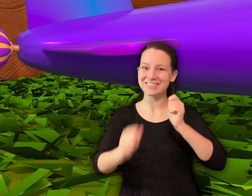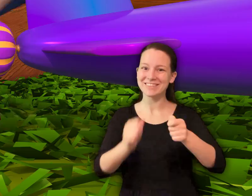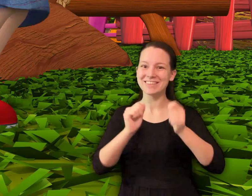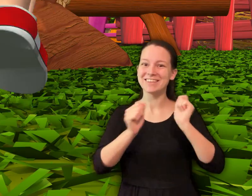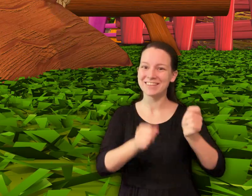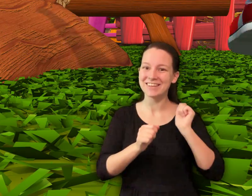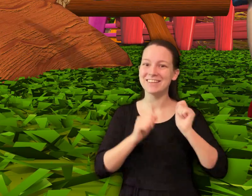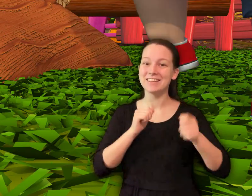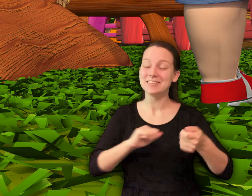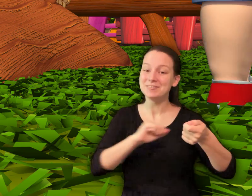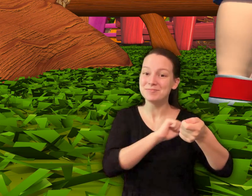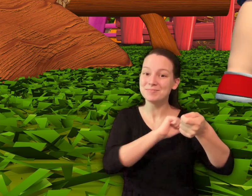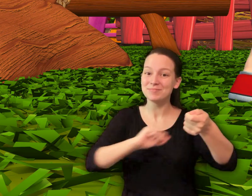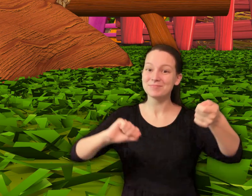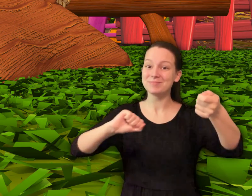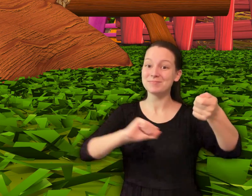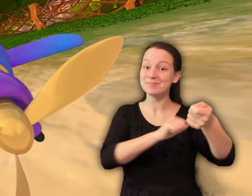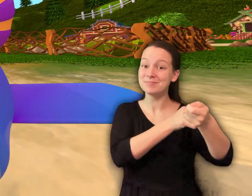again